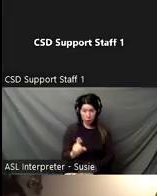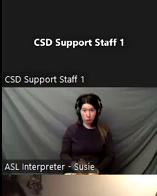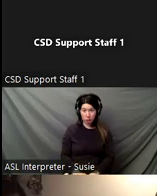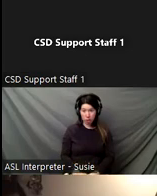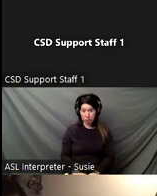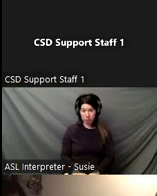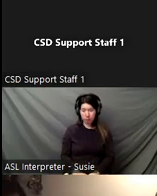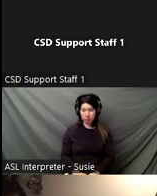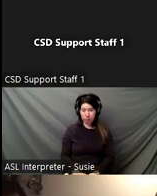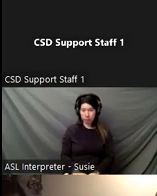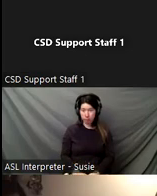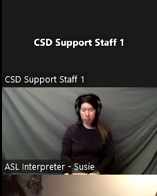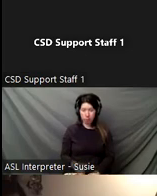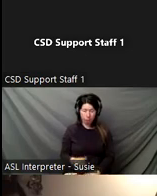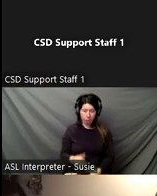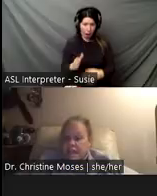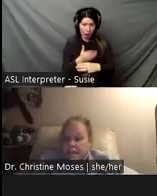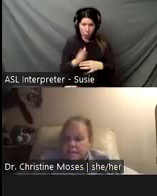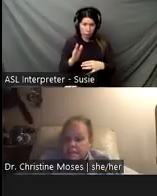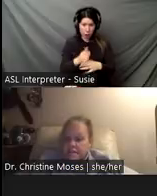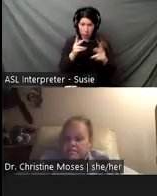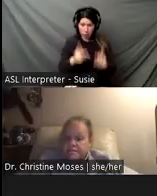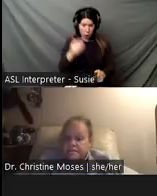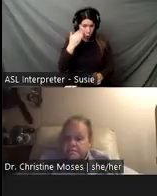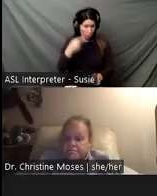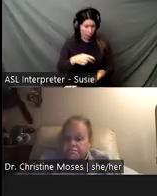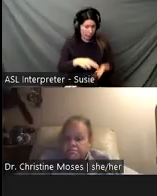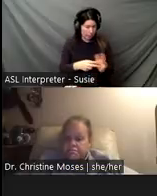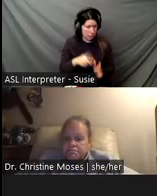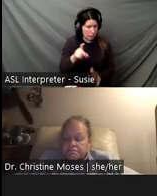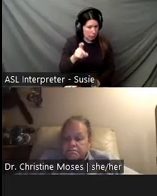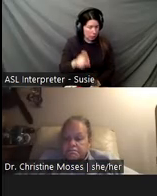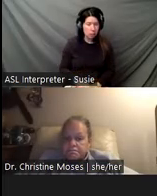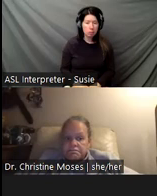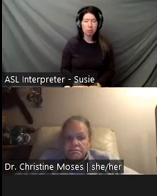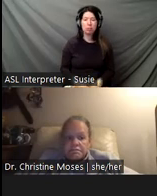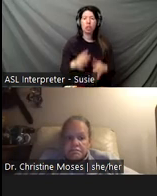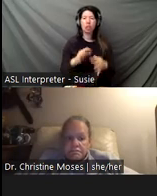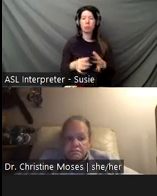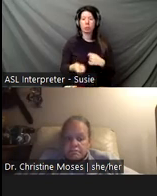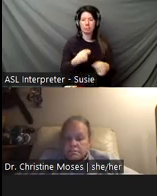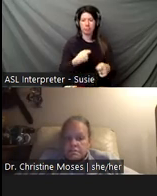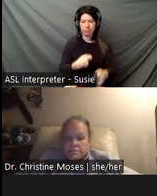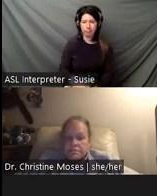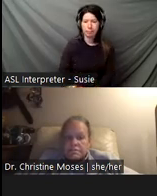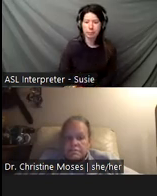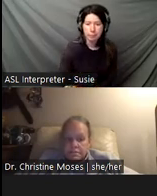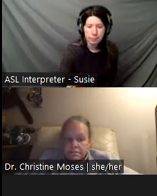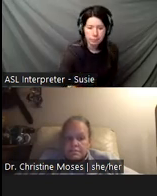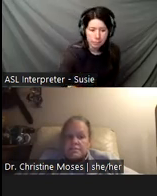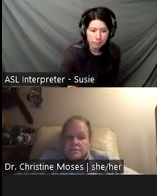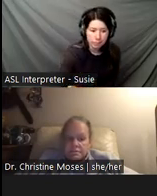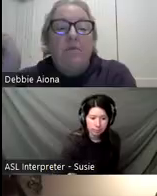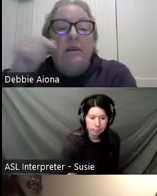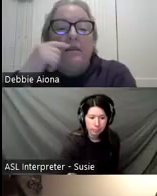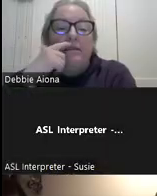Would the average person know what this means? So I wonder if that,